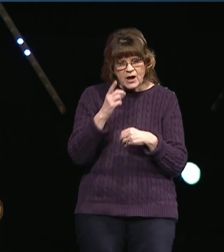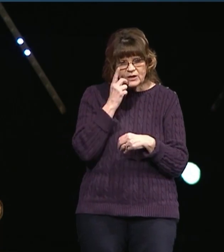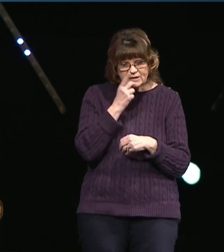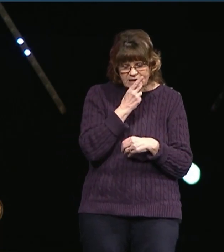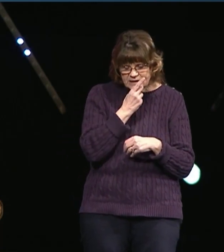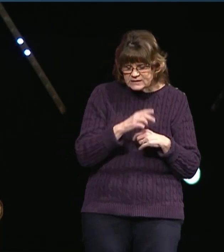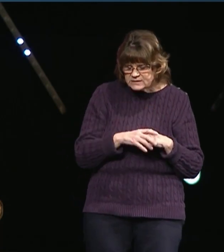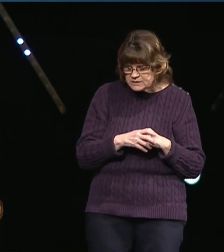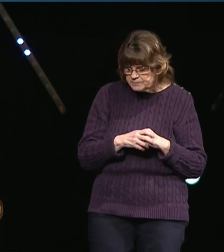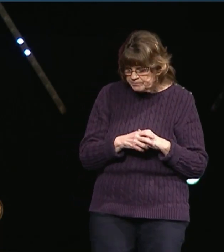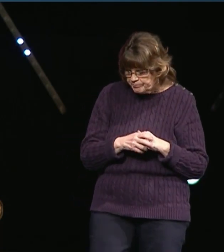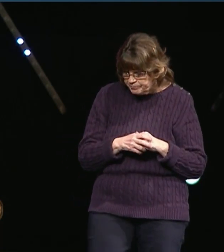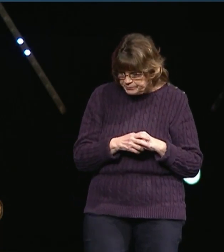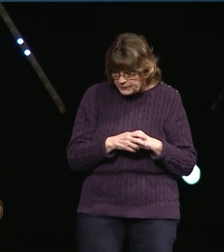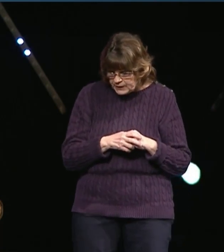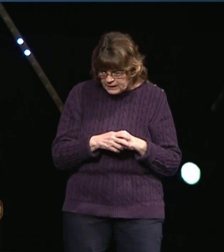how